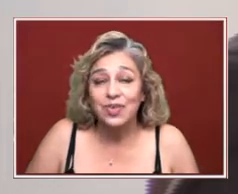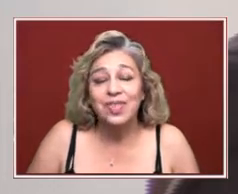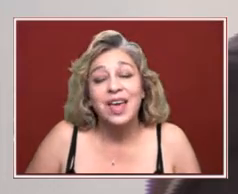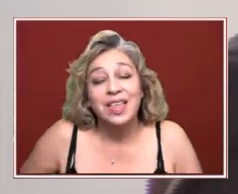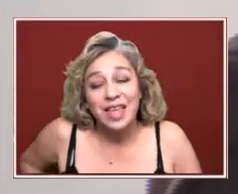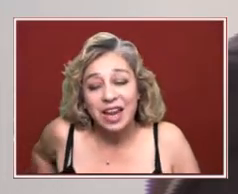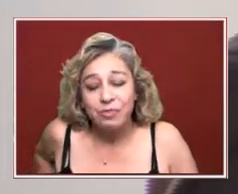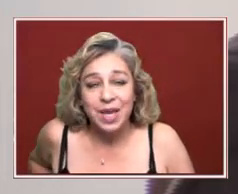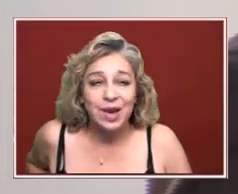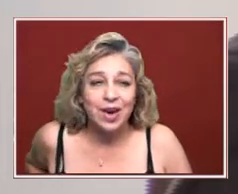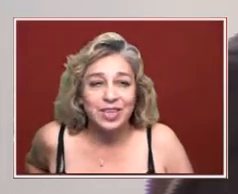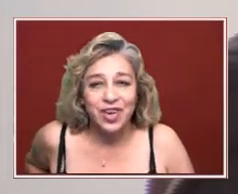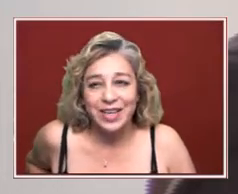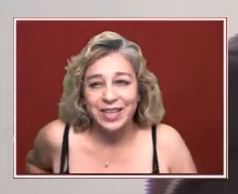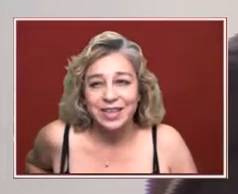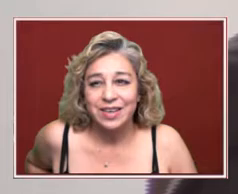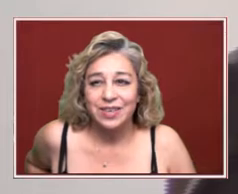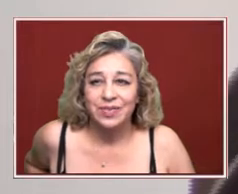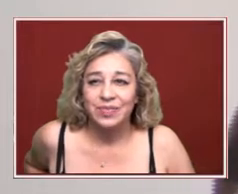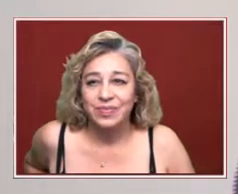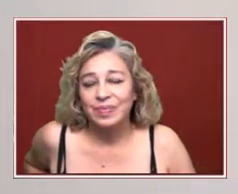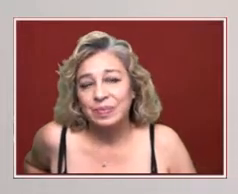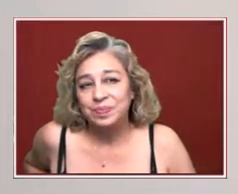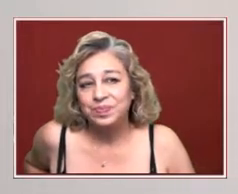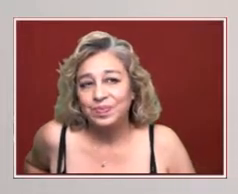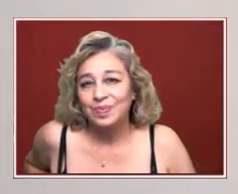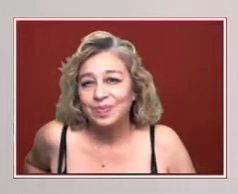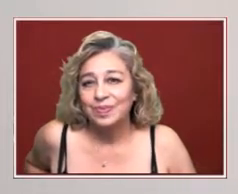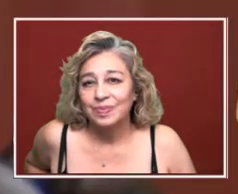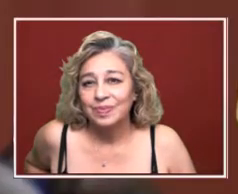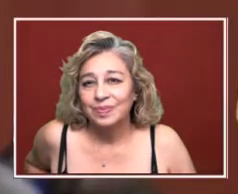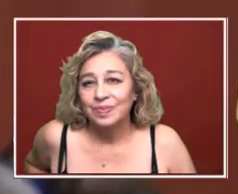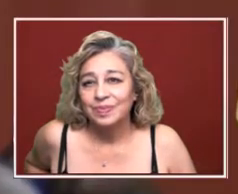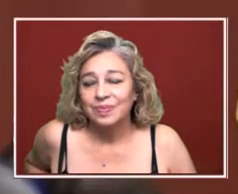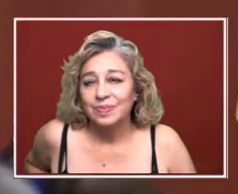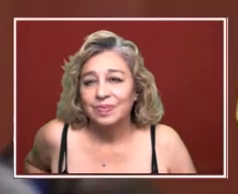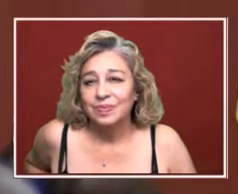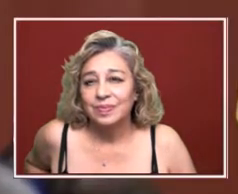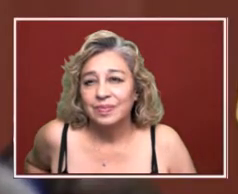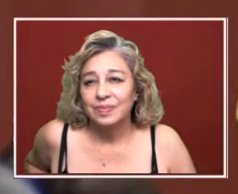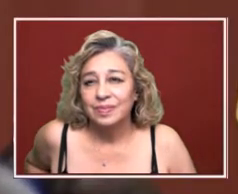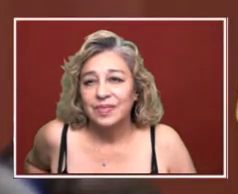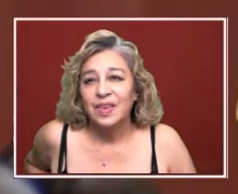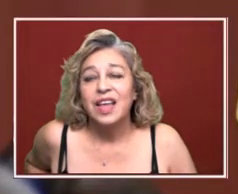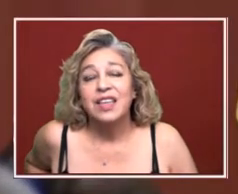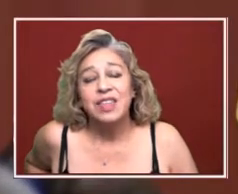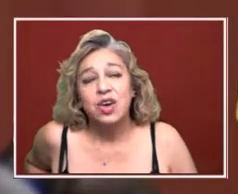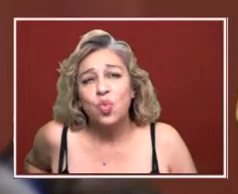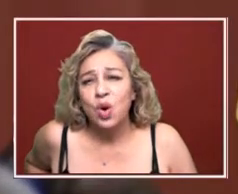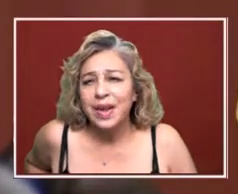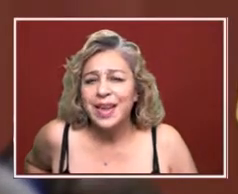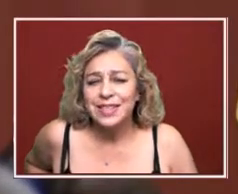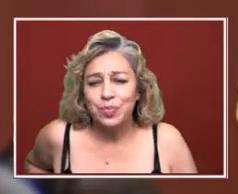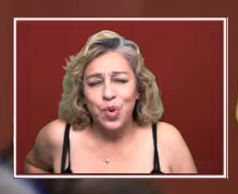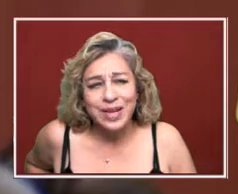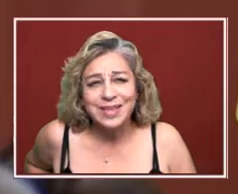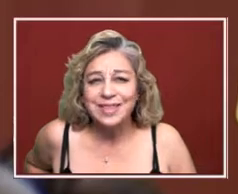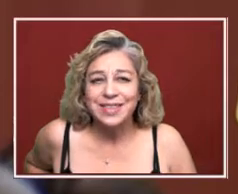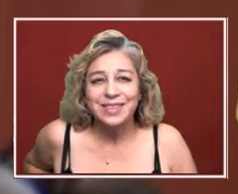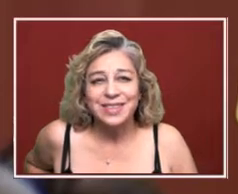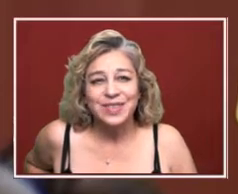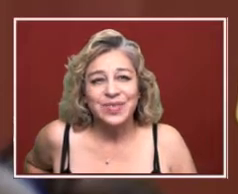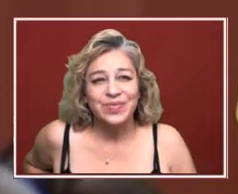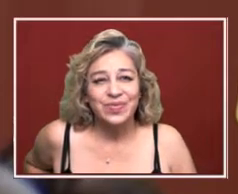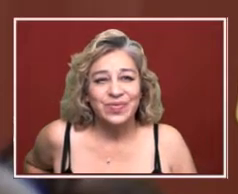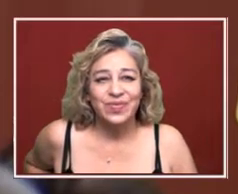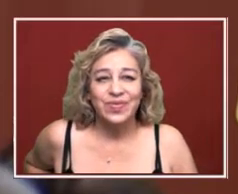900,000 youth that have been contracted. Que están trabajando como aprendices. That are working as